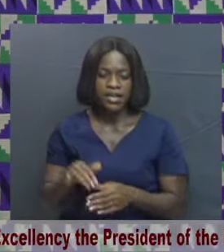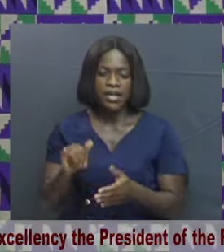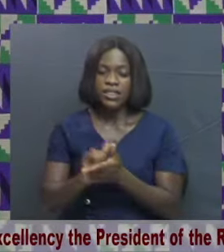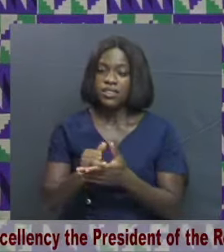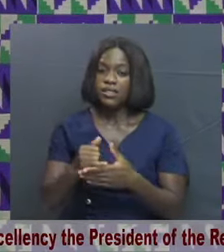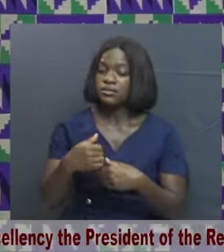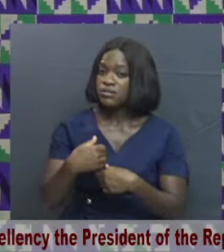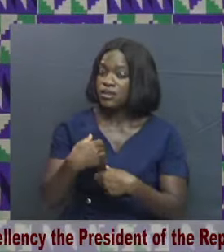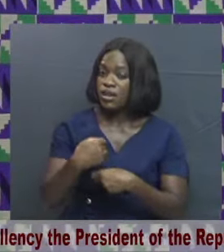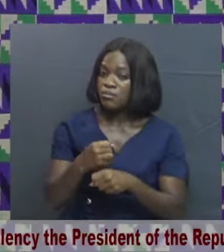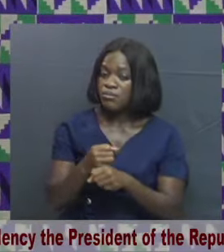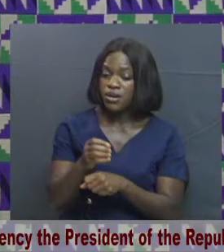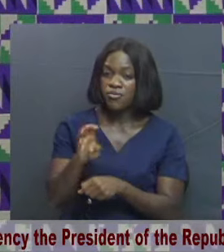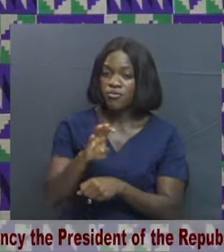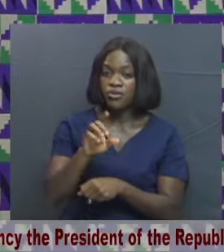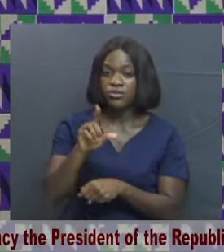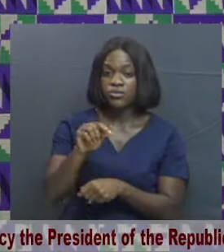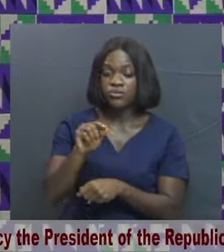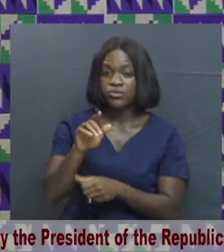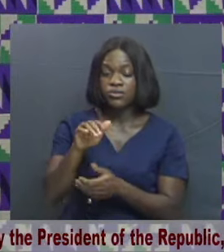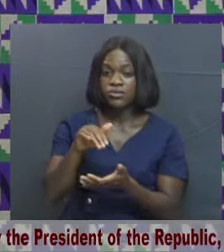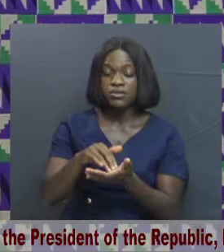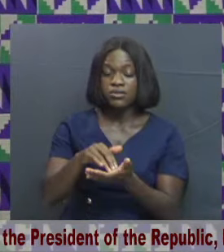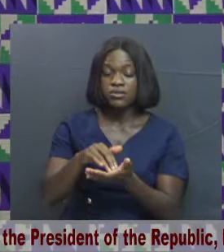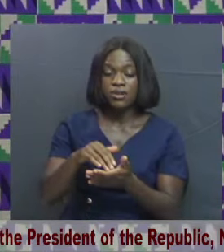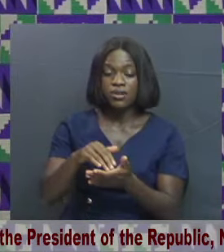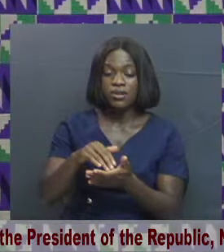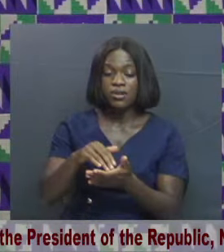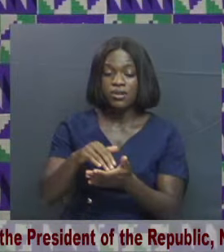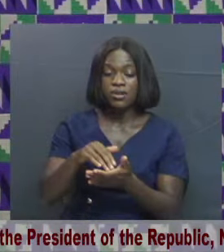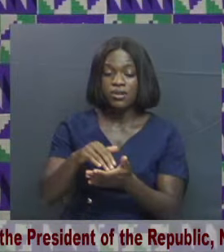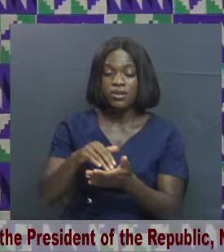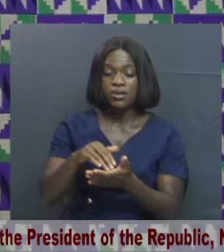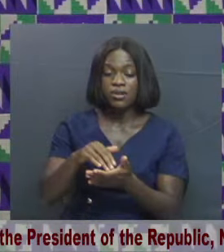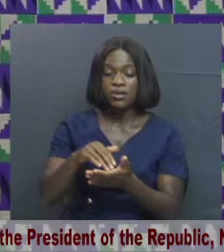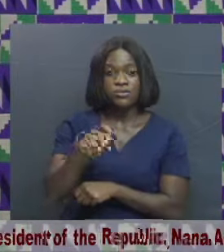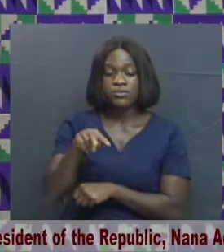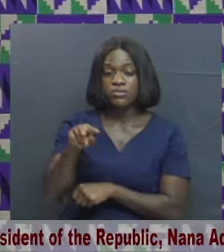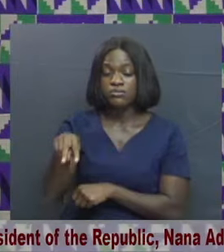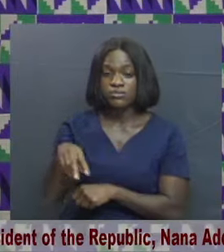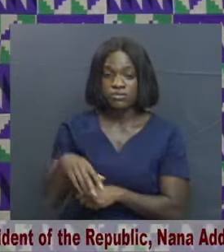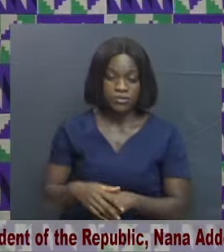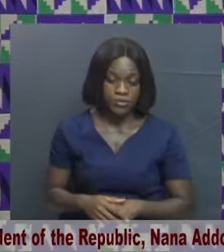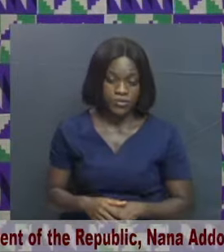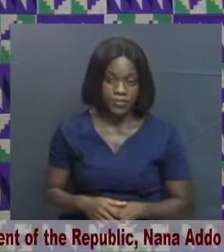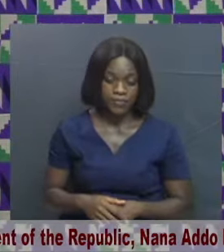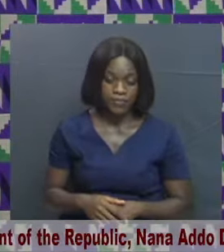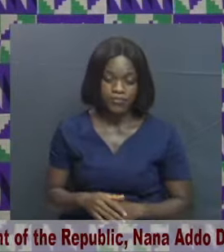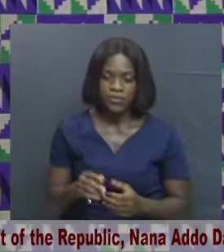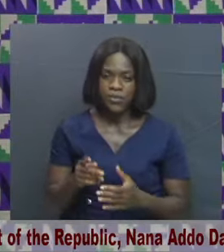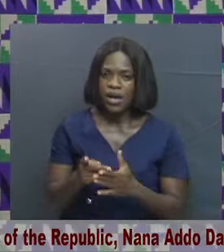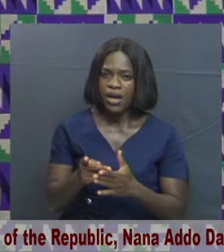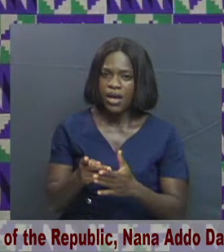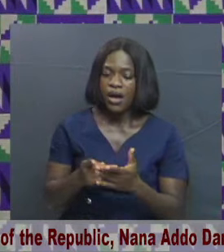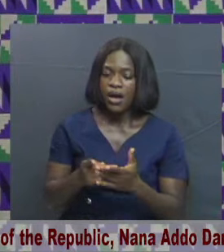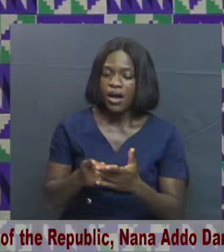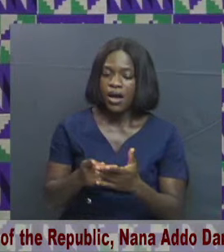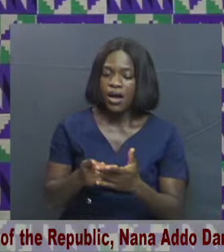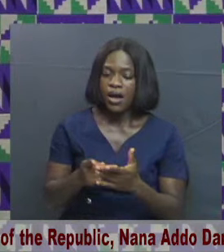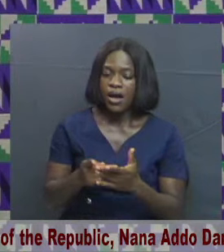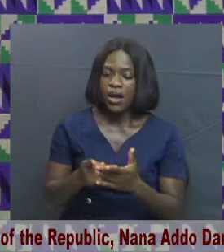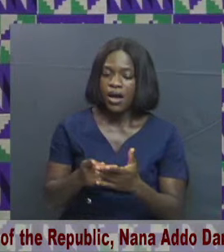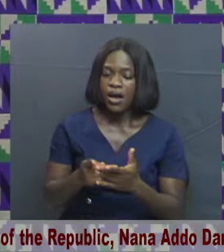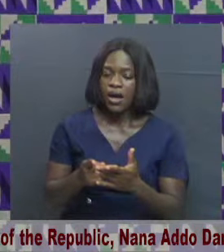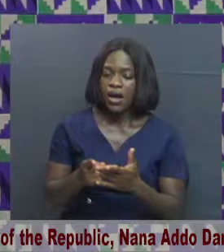some 420,000 ounces of gold in 2022 as part of government's policy to modernize the